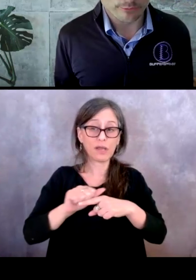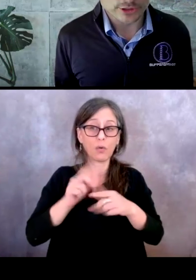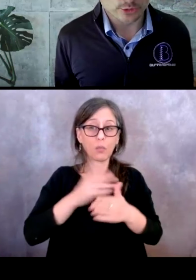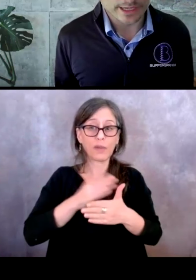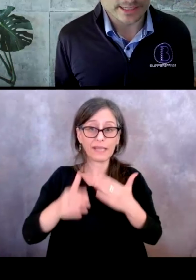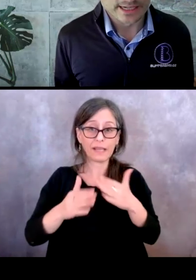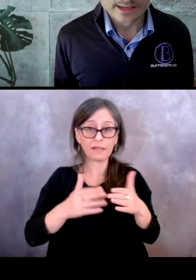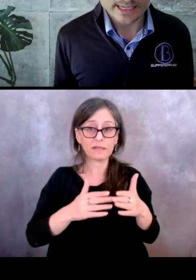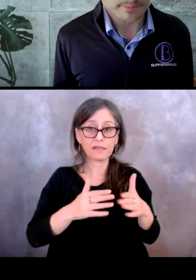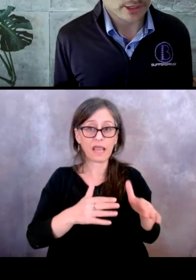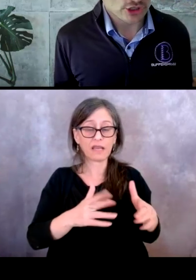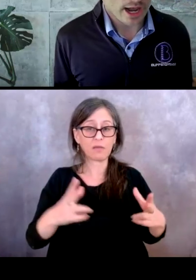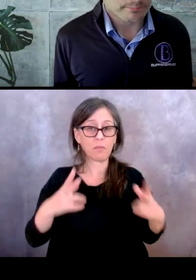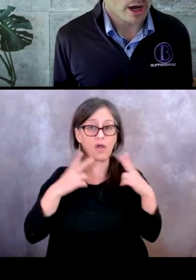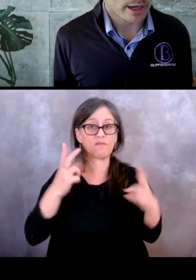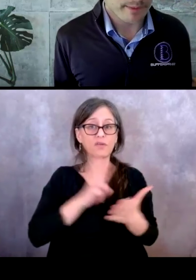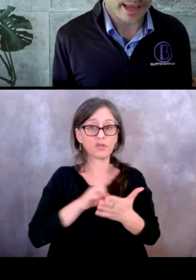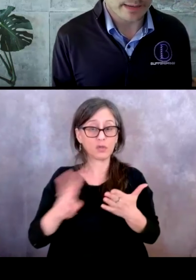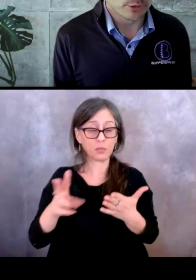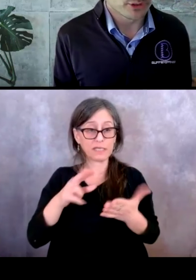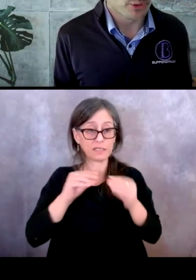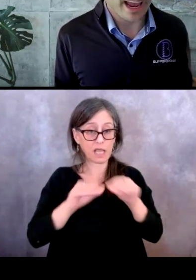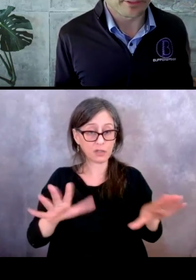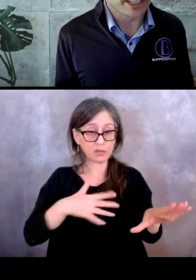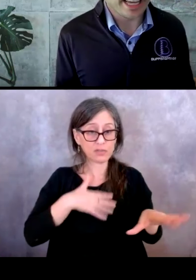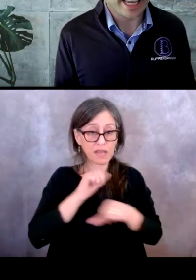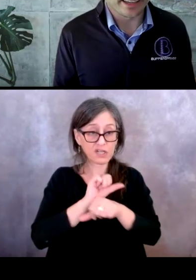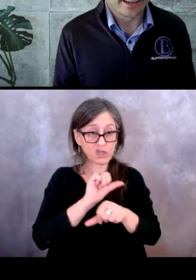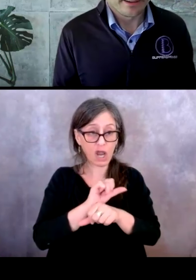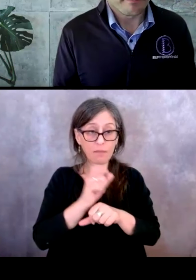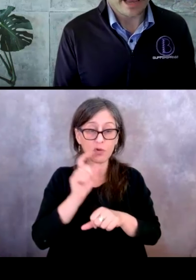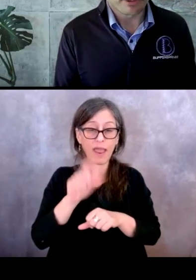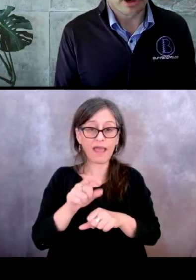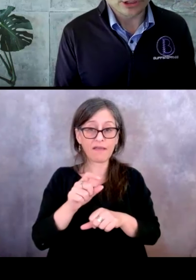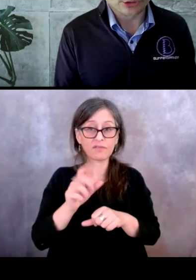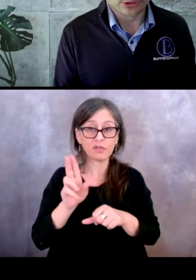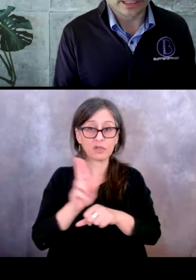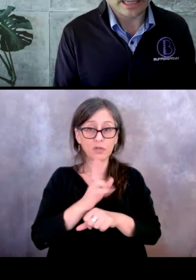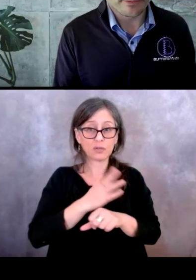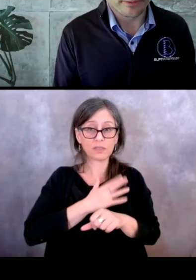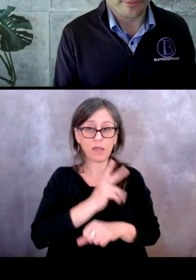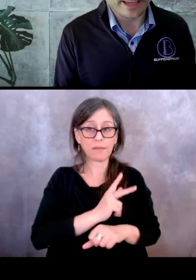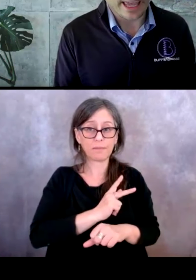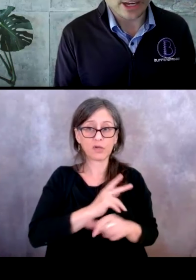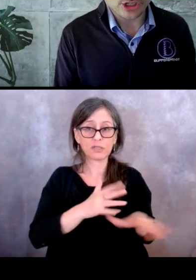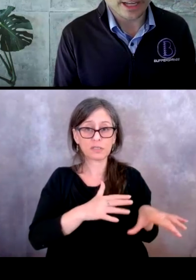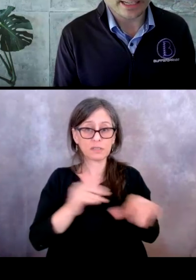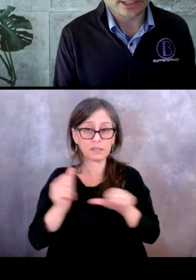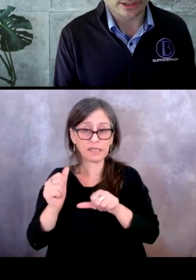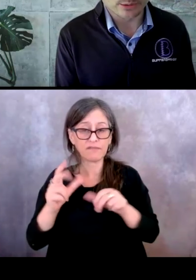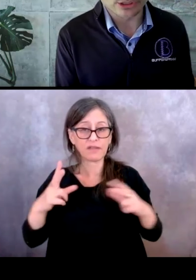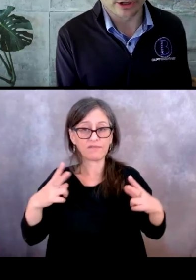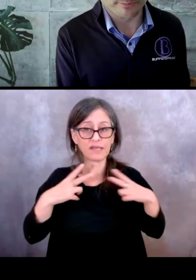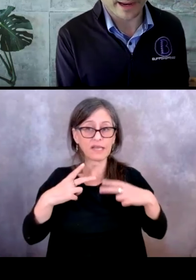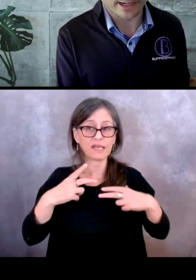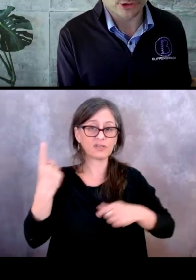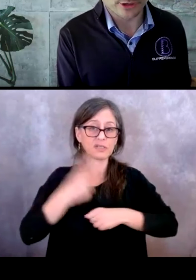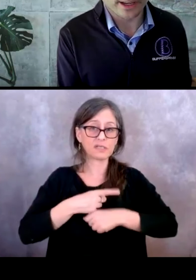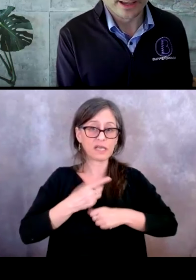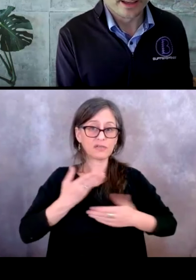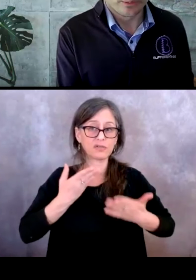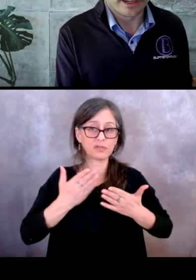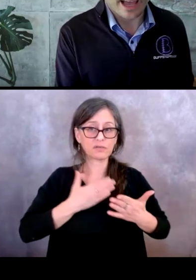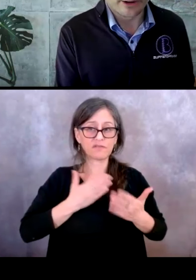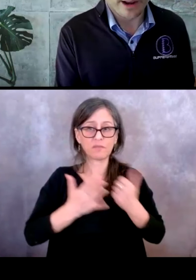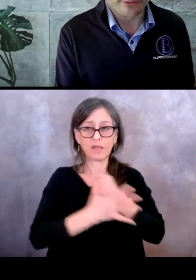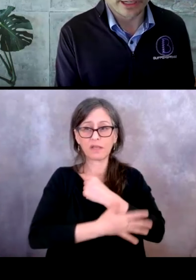and I'm out for 2 weeks, is my job gone? Do I have to take my personal leave and vacation days to go serve my